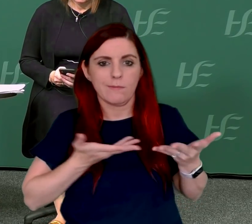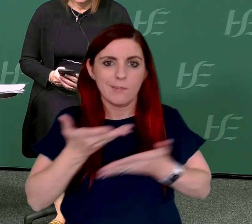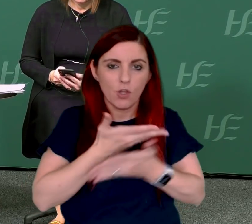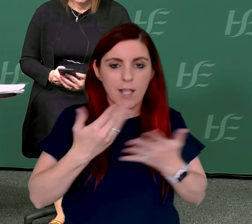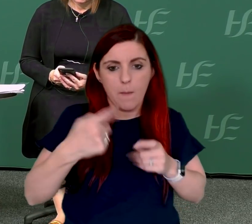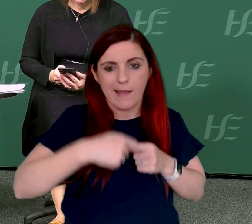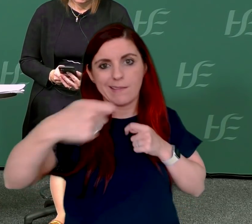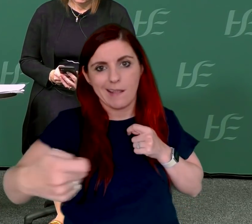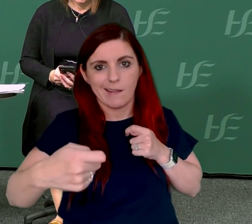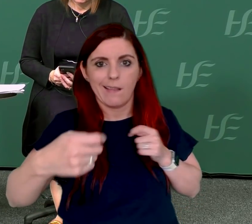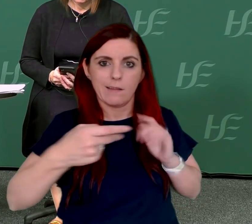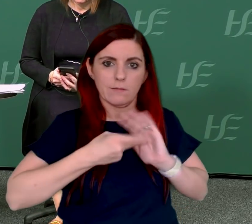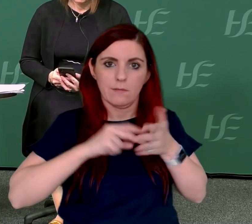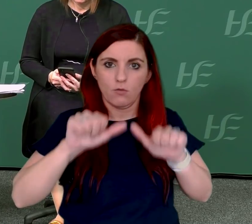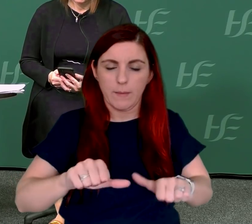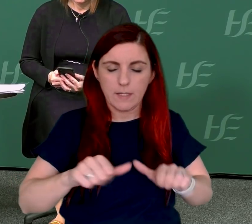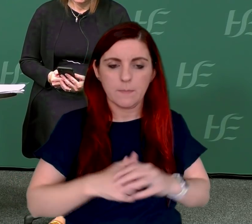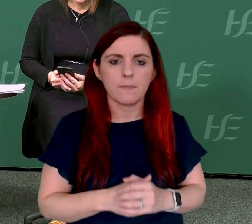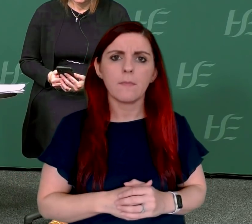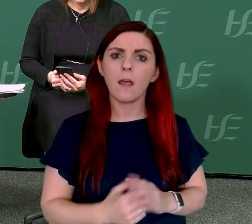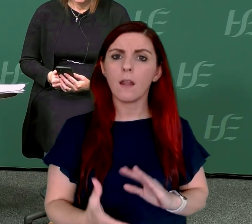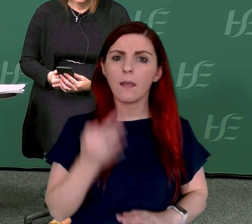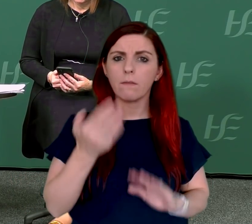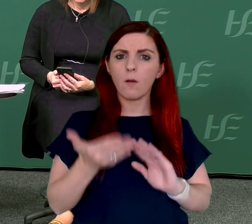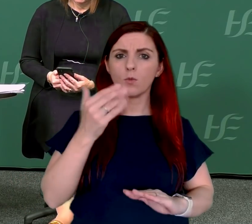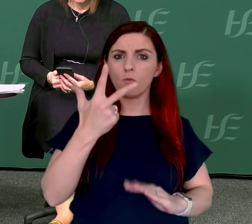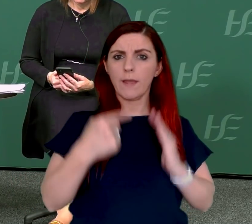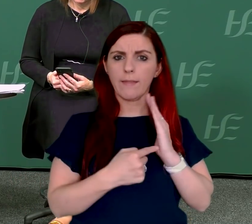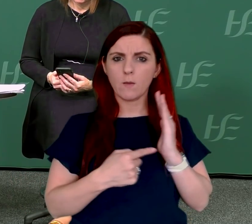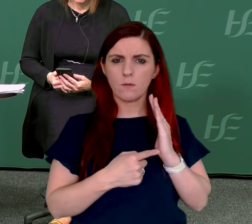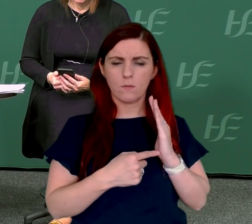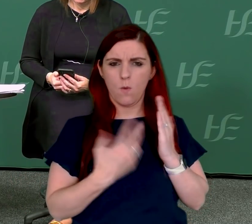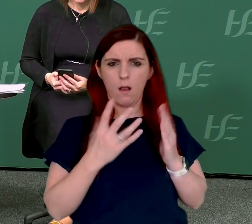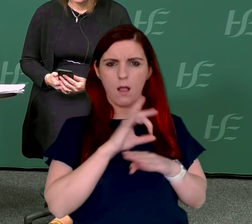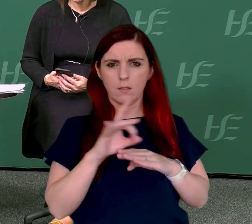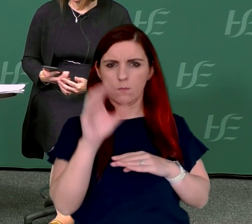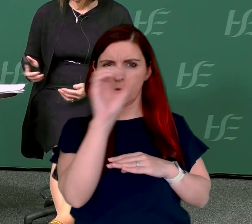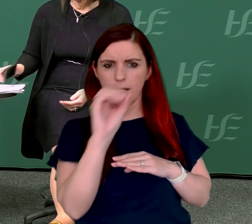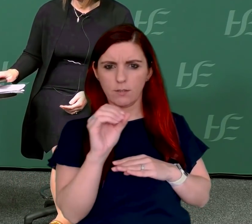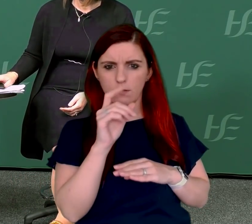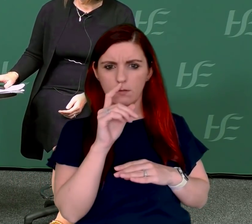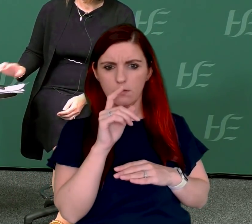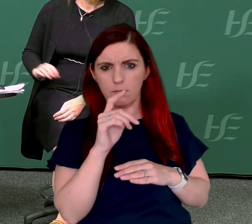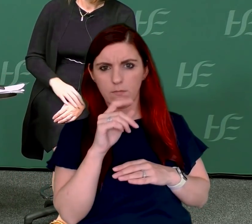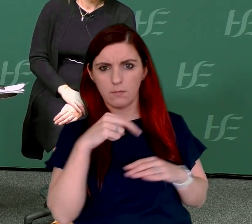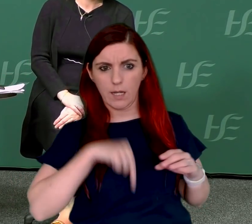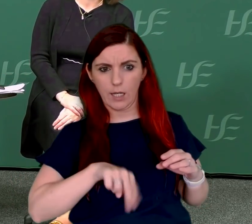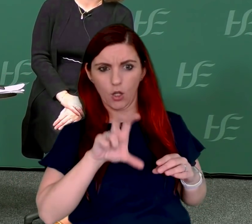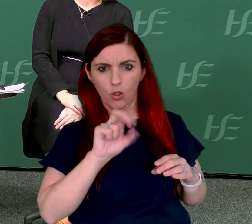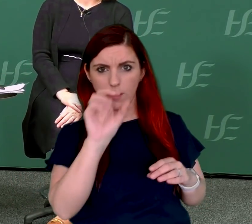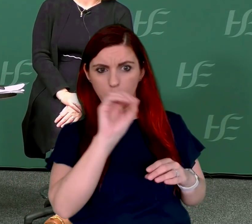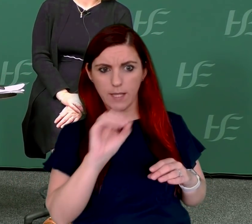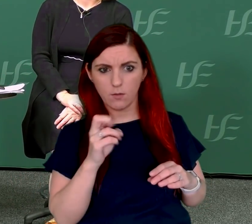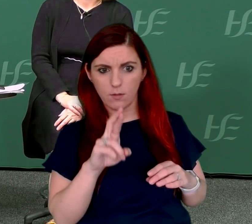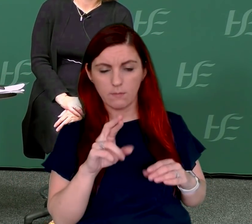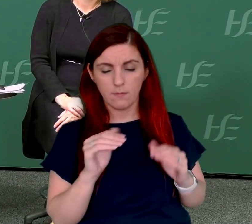further extension. And if it goes up to 3,000, what kind of percentage is that? How close to the 30% are you then? We're getting